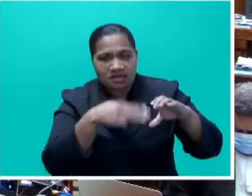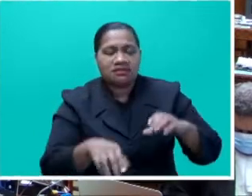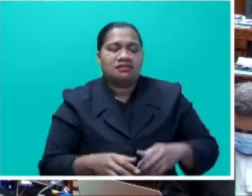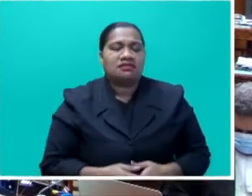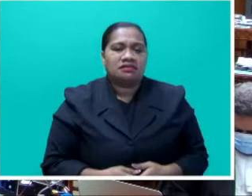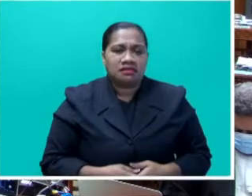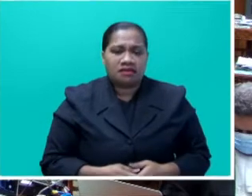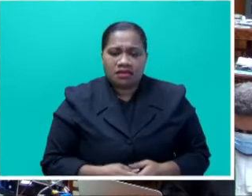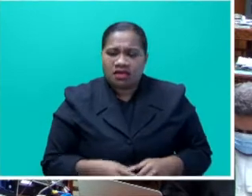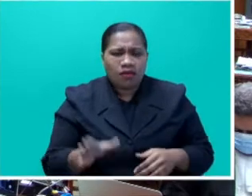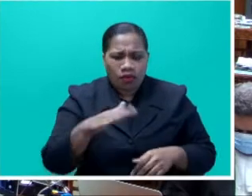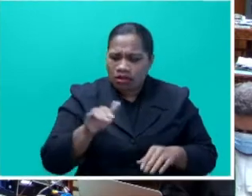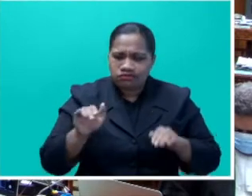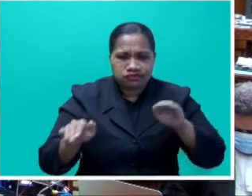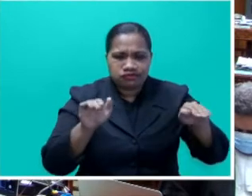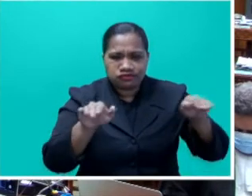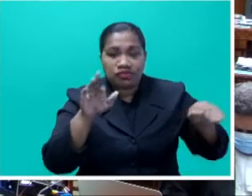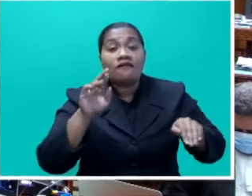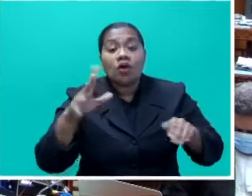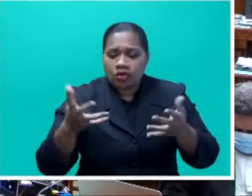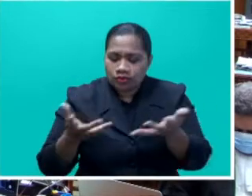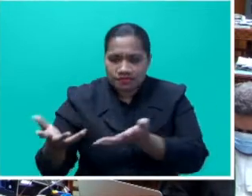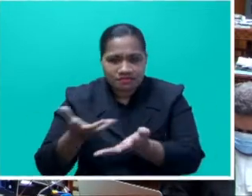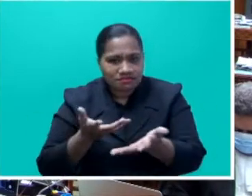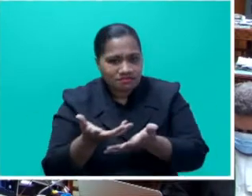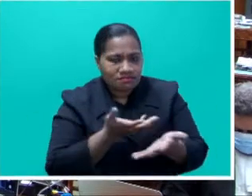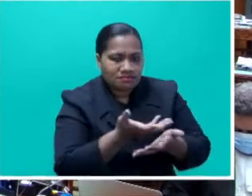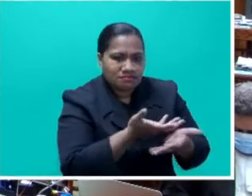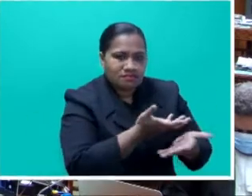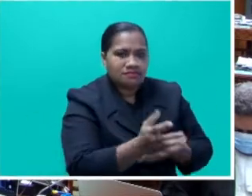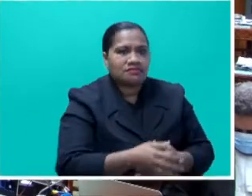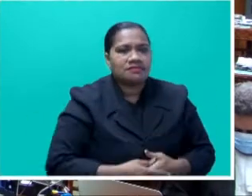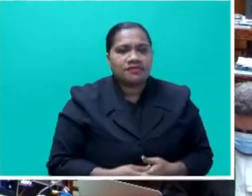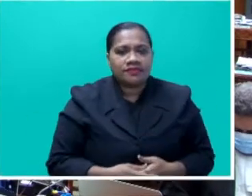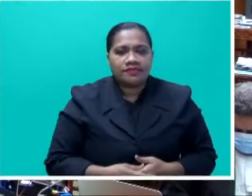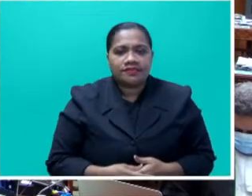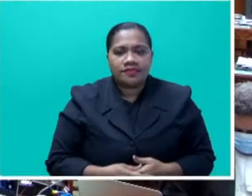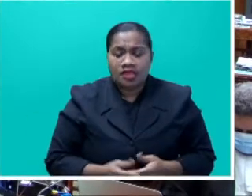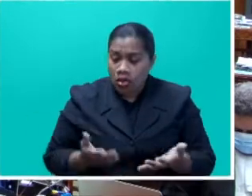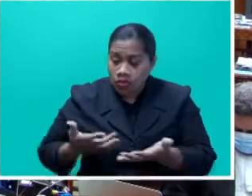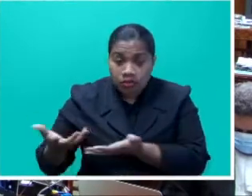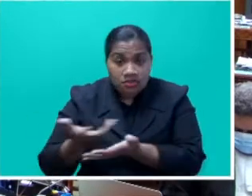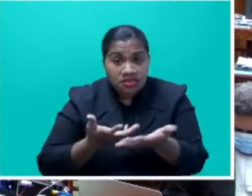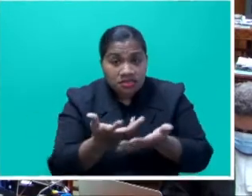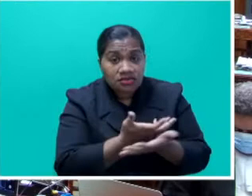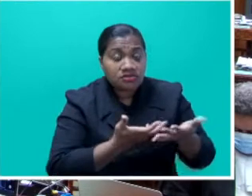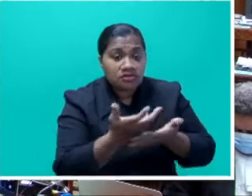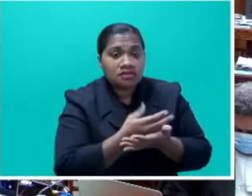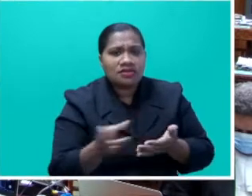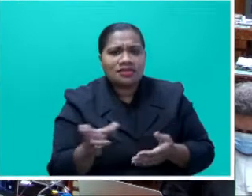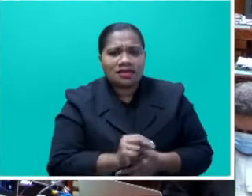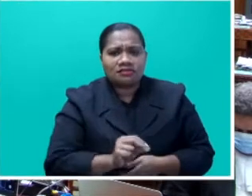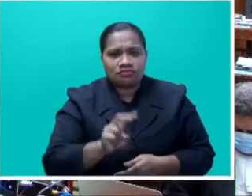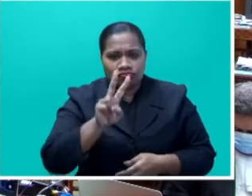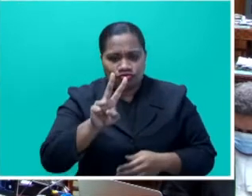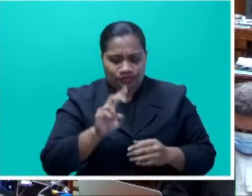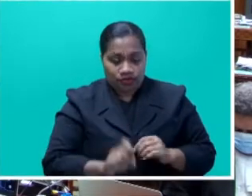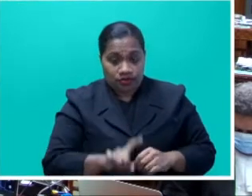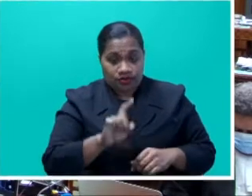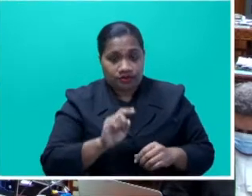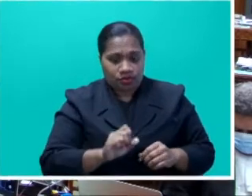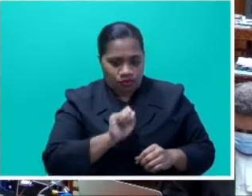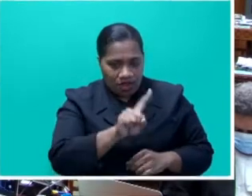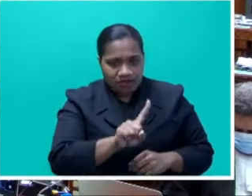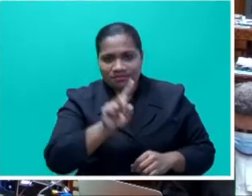be reached through these consultations. Mr. Speaker, the consultations are being conducted in 2 phases, phase 1 and phase 2,